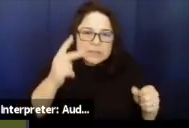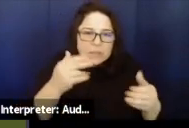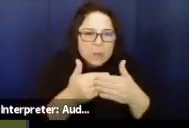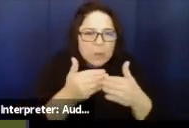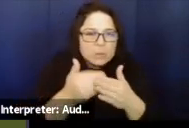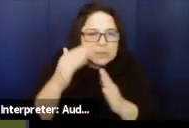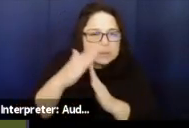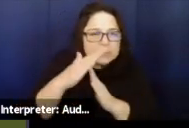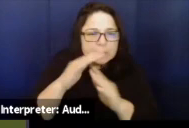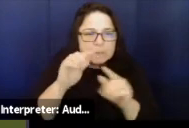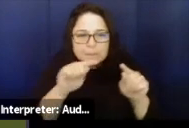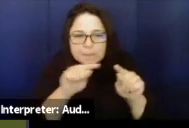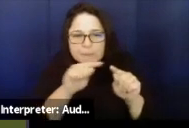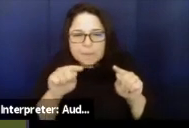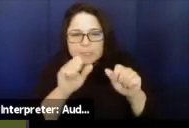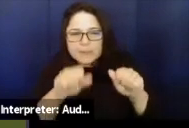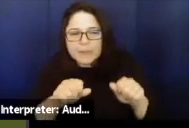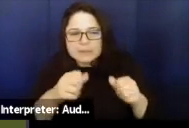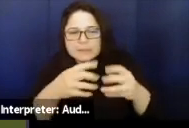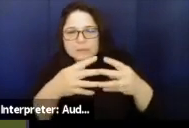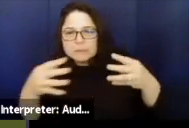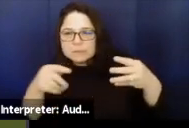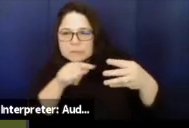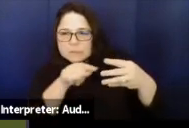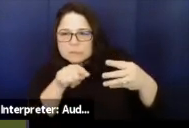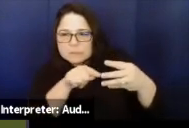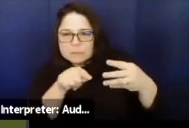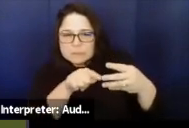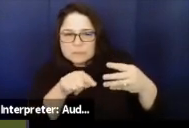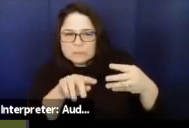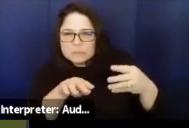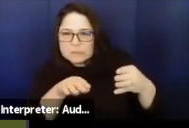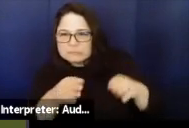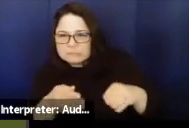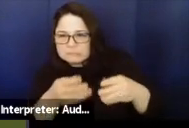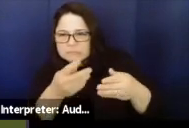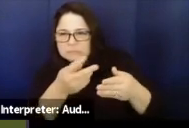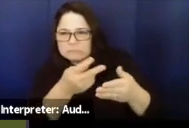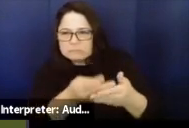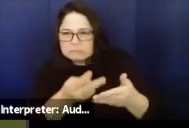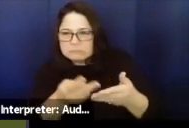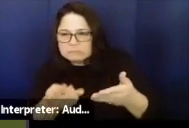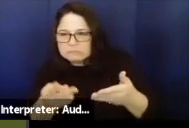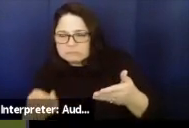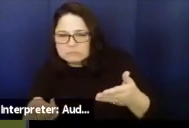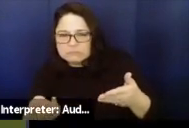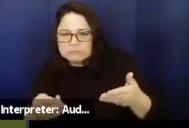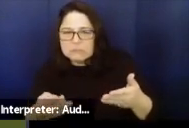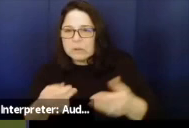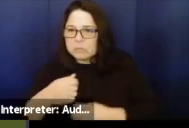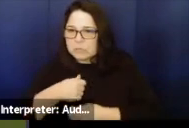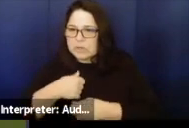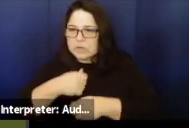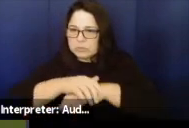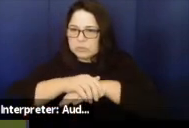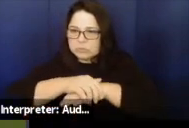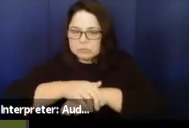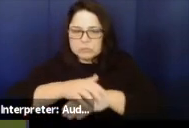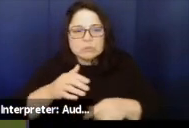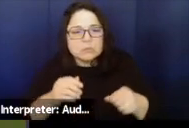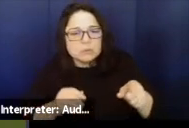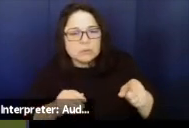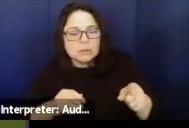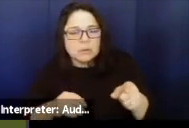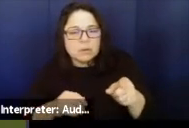here, you can see corpses. And these are corpses of British soldiers. And in the foreground here, this